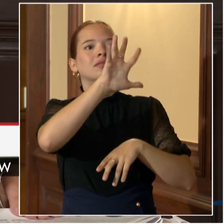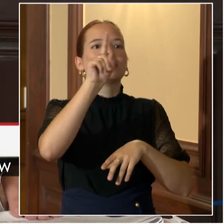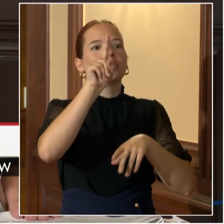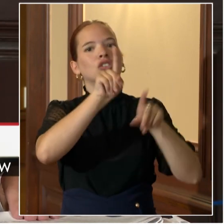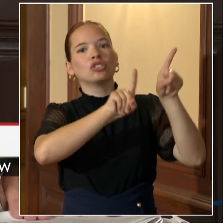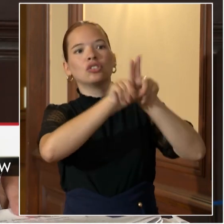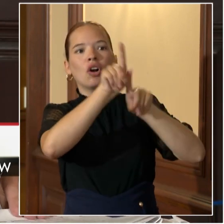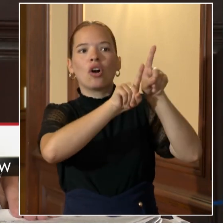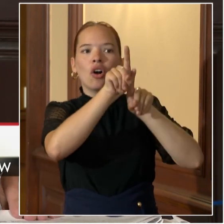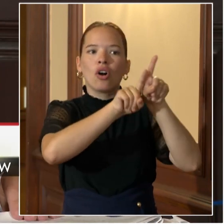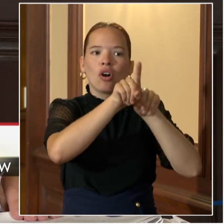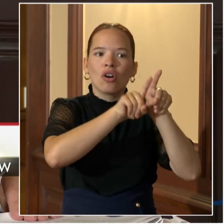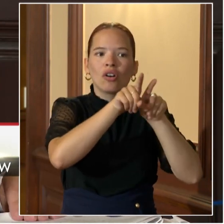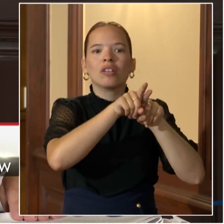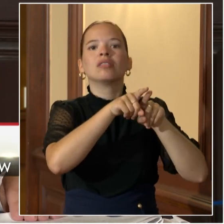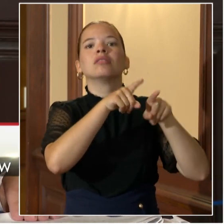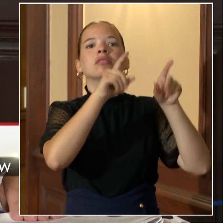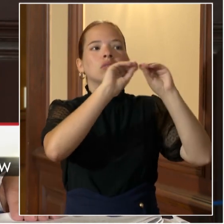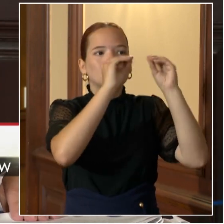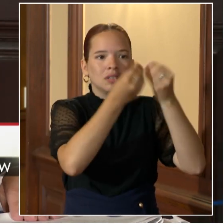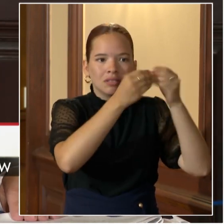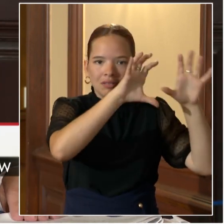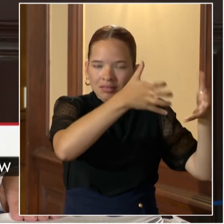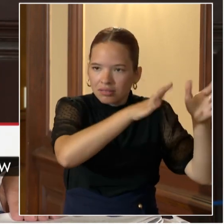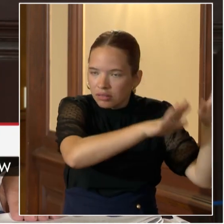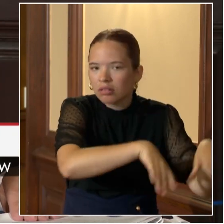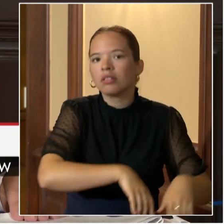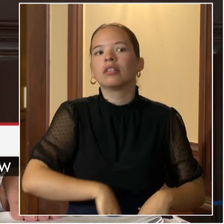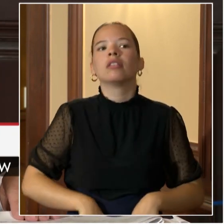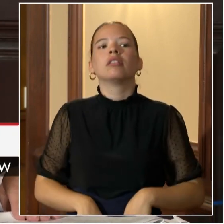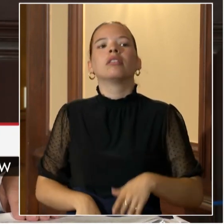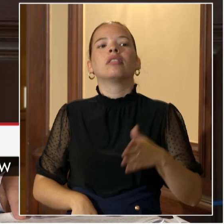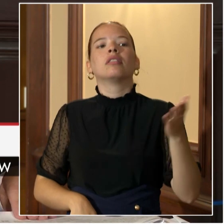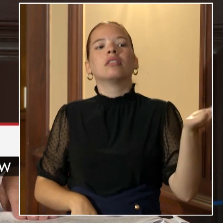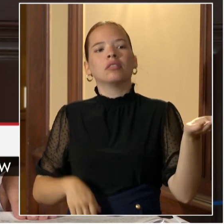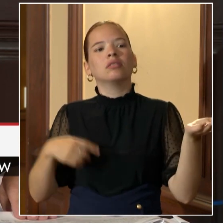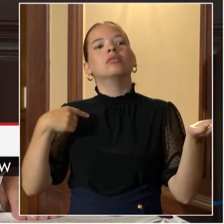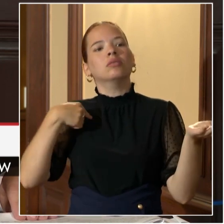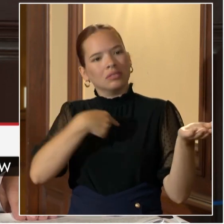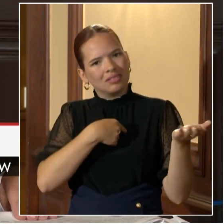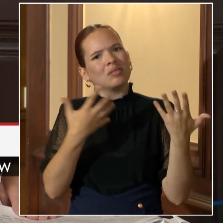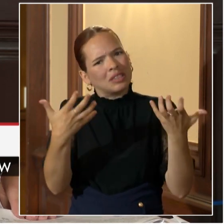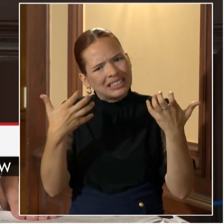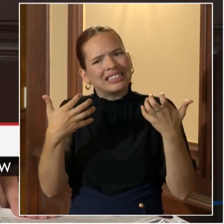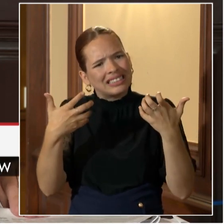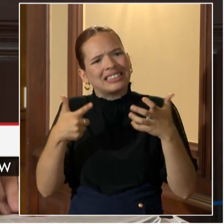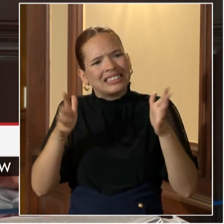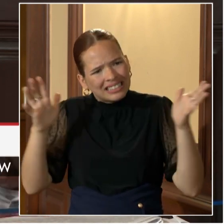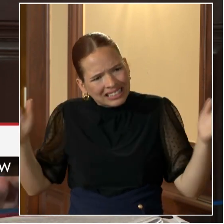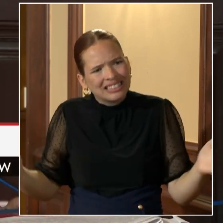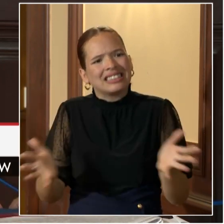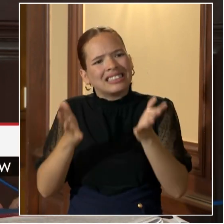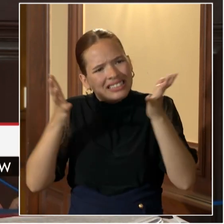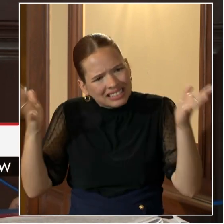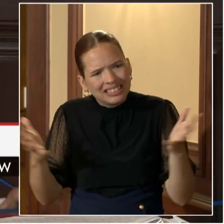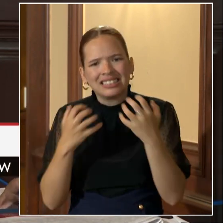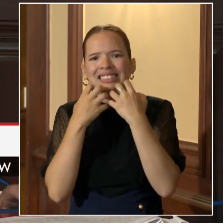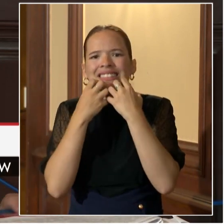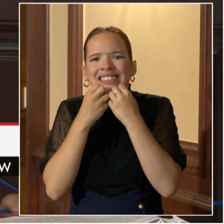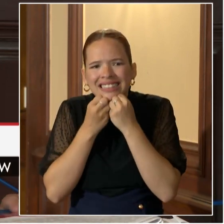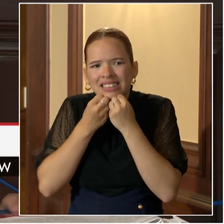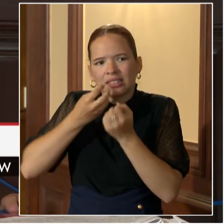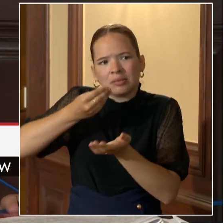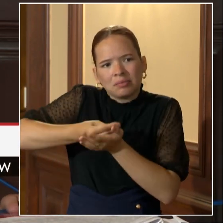reduced from prior years. We propose to maintain funding for media programs, including Senator Brown's Internet radio show.